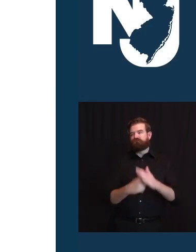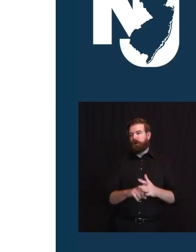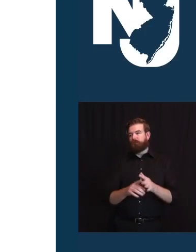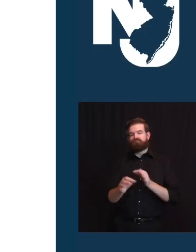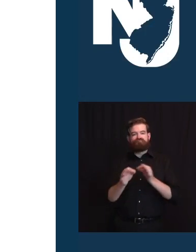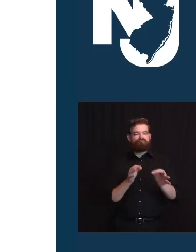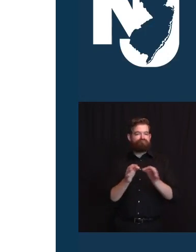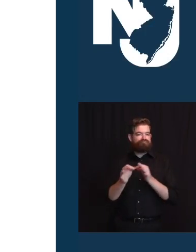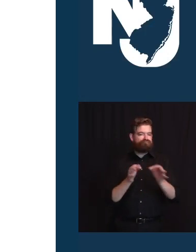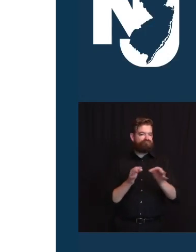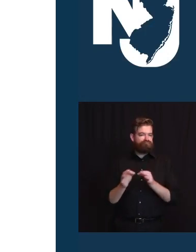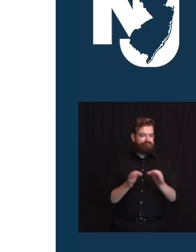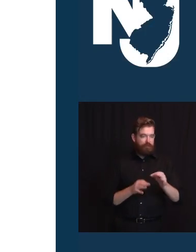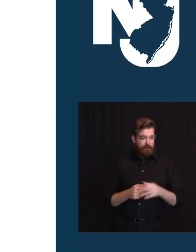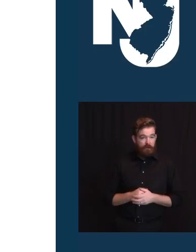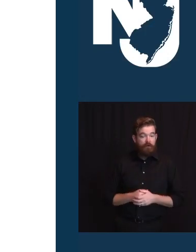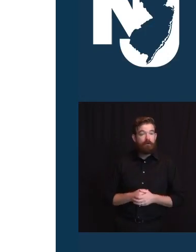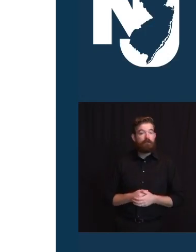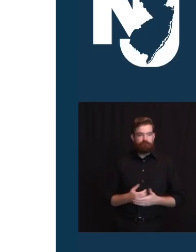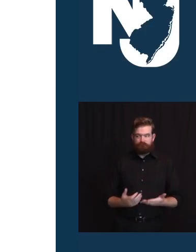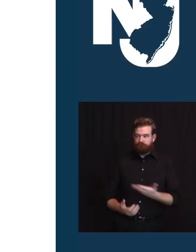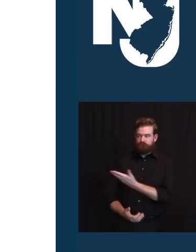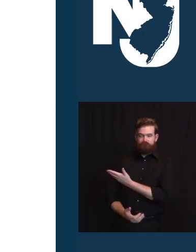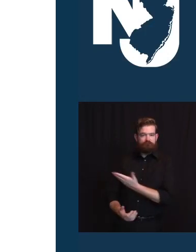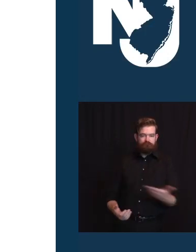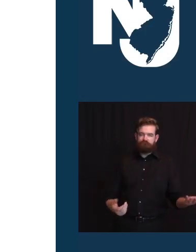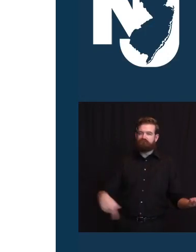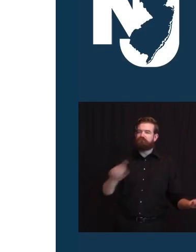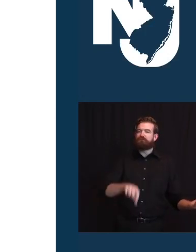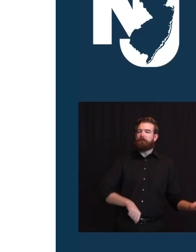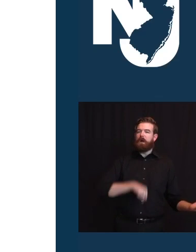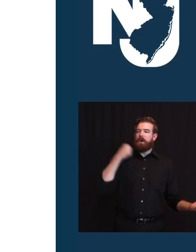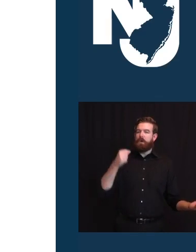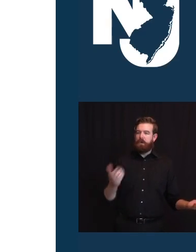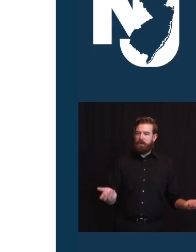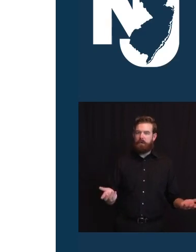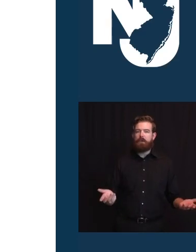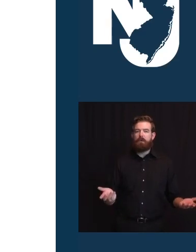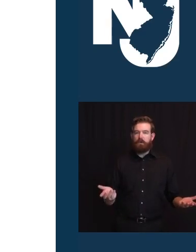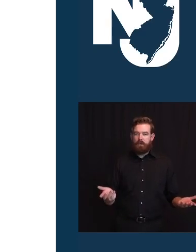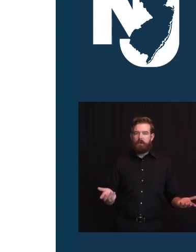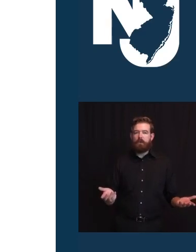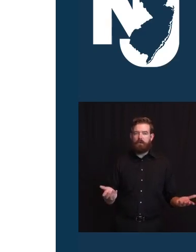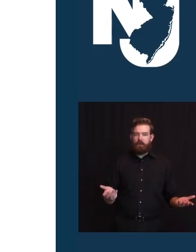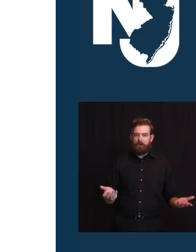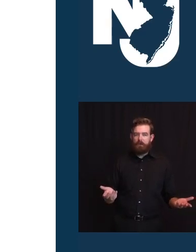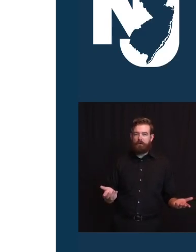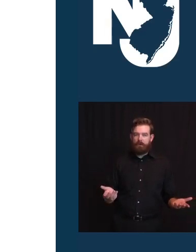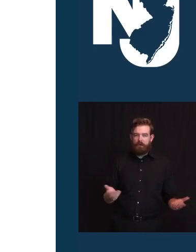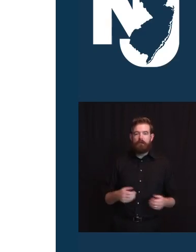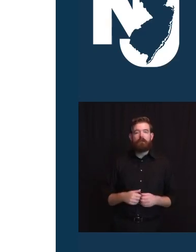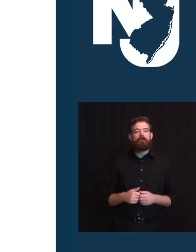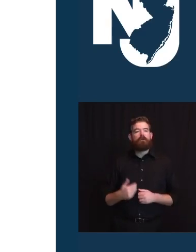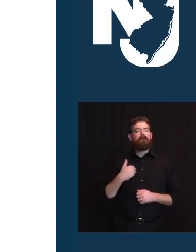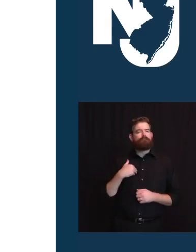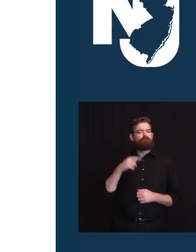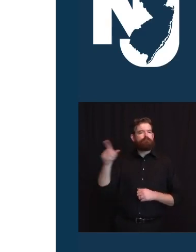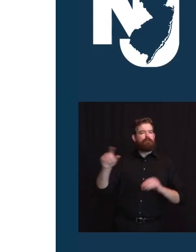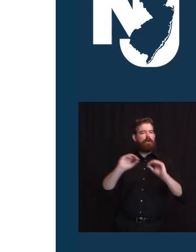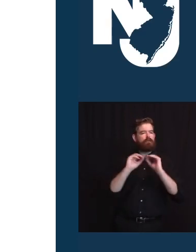and I'm going to explain this in a second, in the ranking by the anti-poverty organization Oxfam, which places New